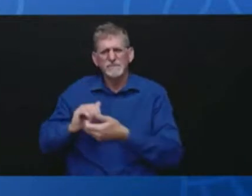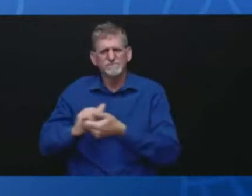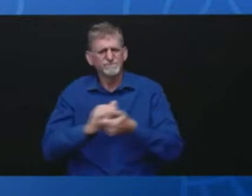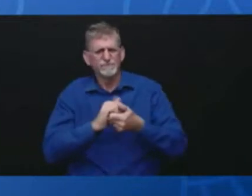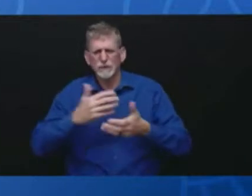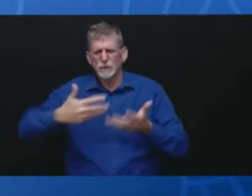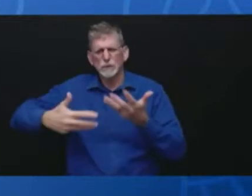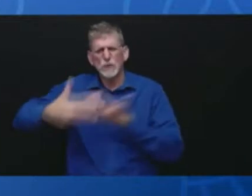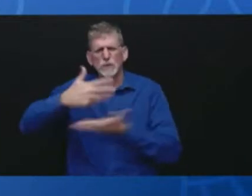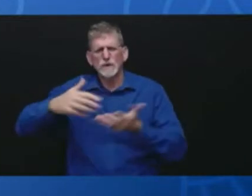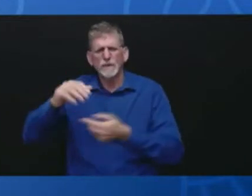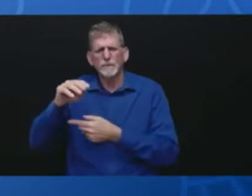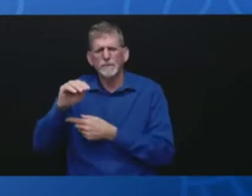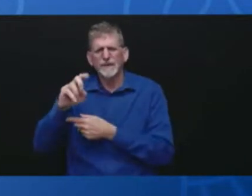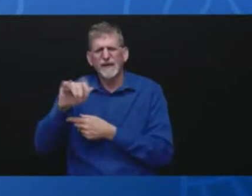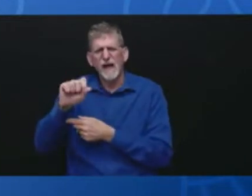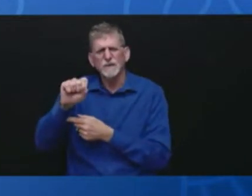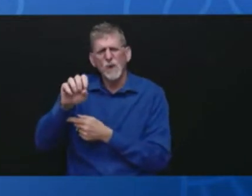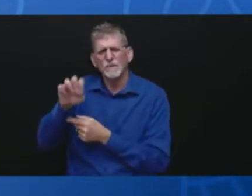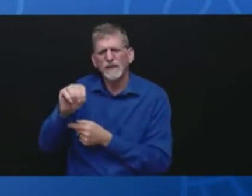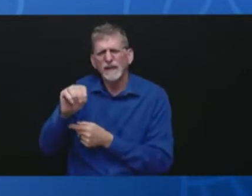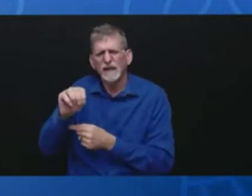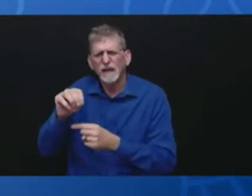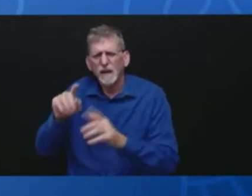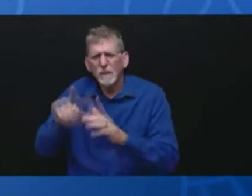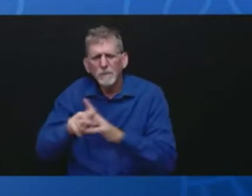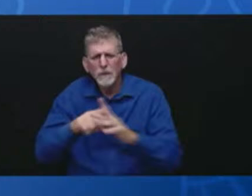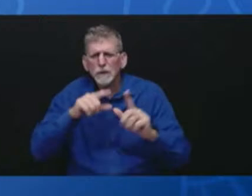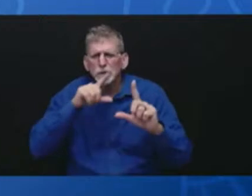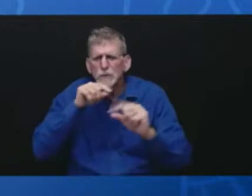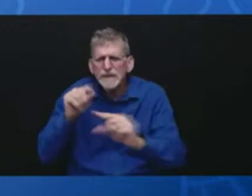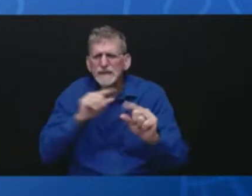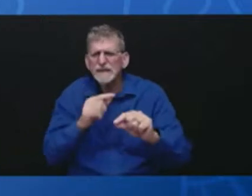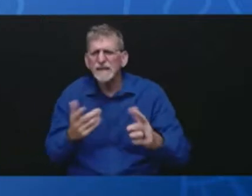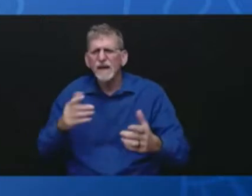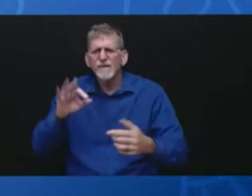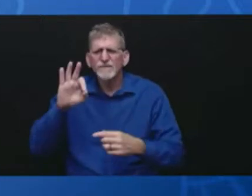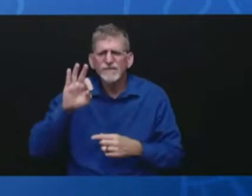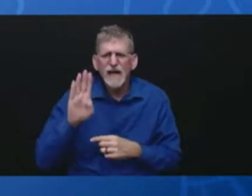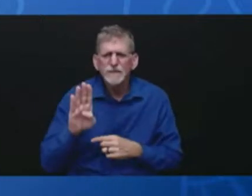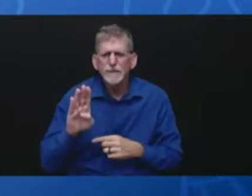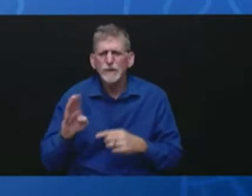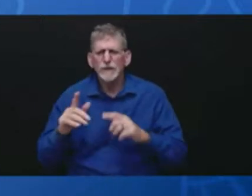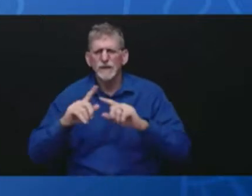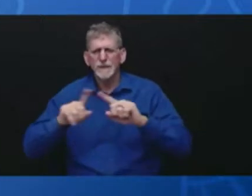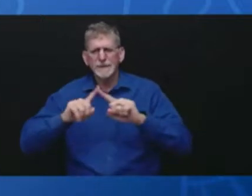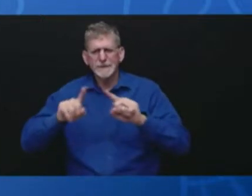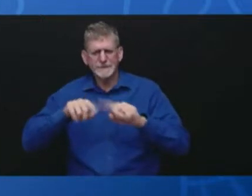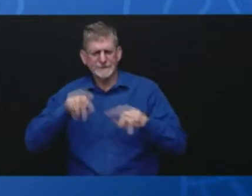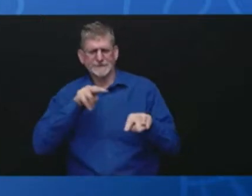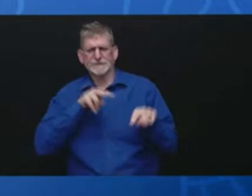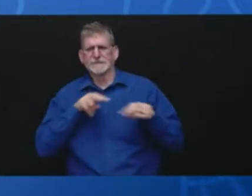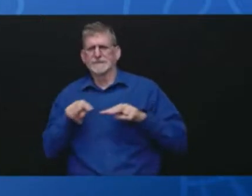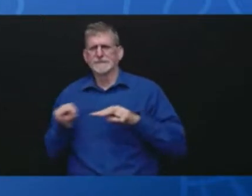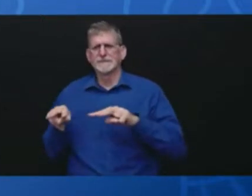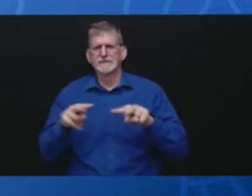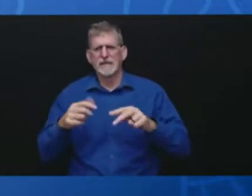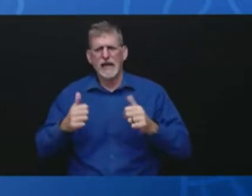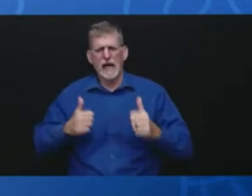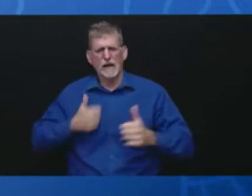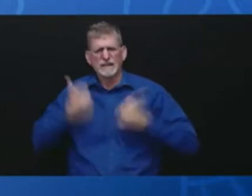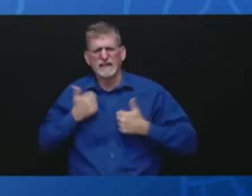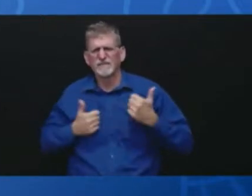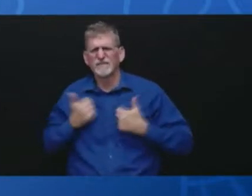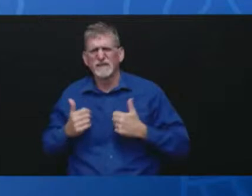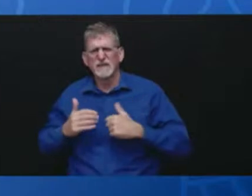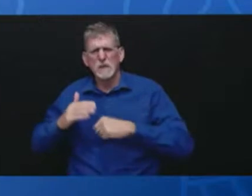Facebook accounts, some of which are somewhat aggressive and warning people not